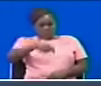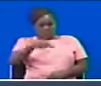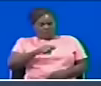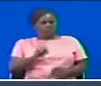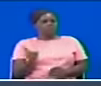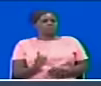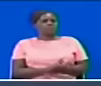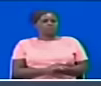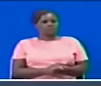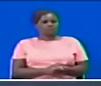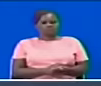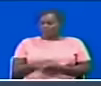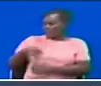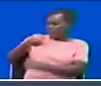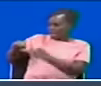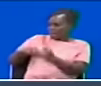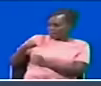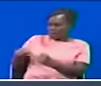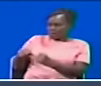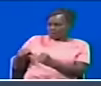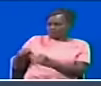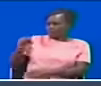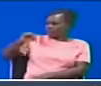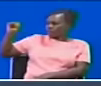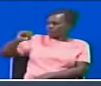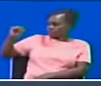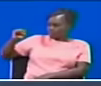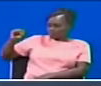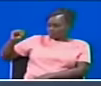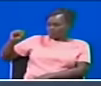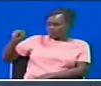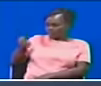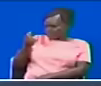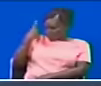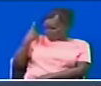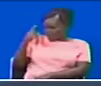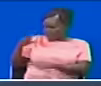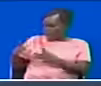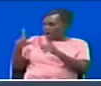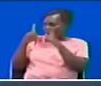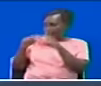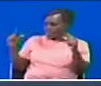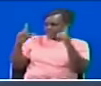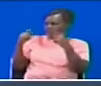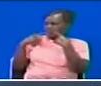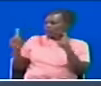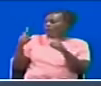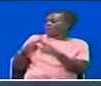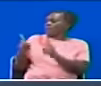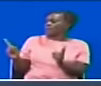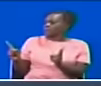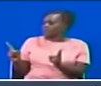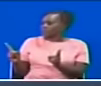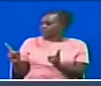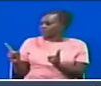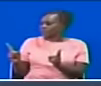a sense, it's about sort of understanding the political sphere and understanding how to message that. But yet, you